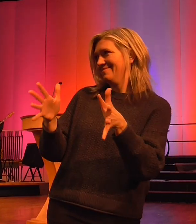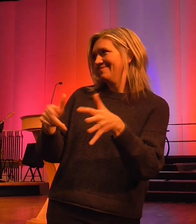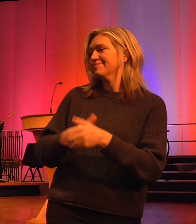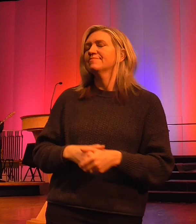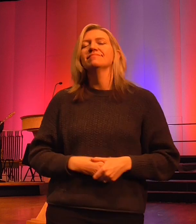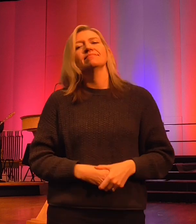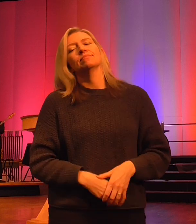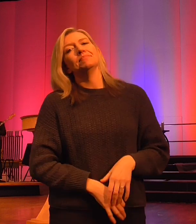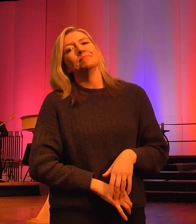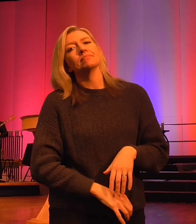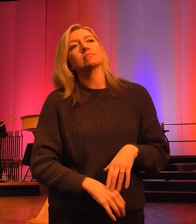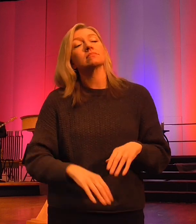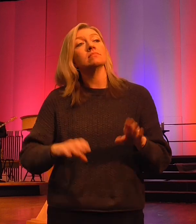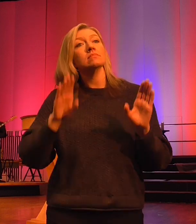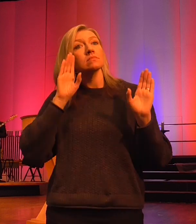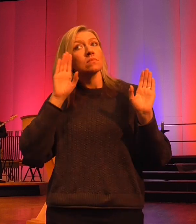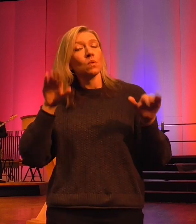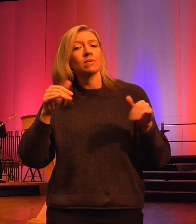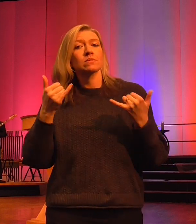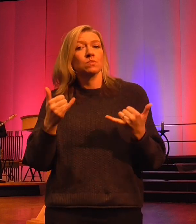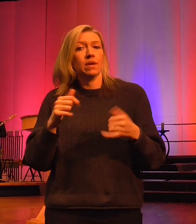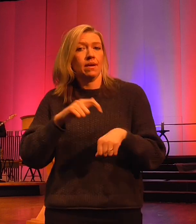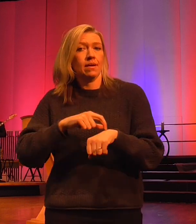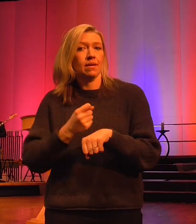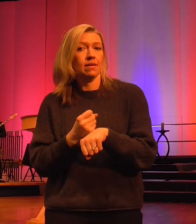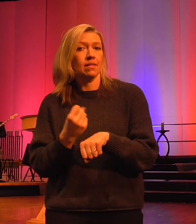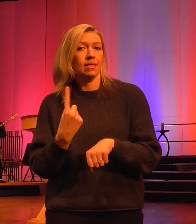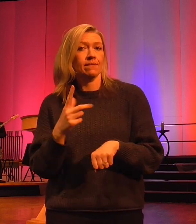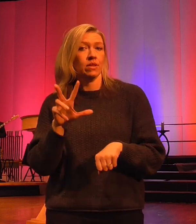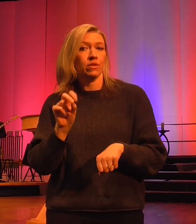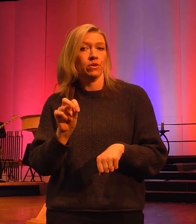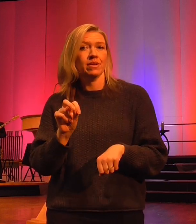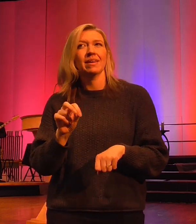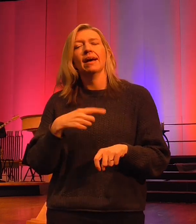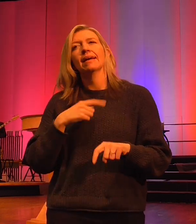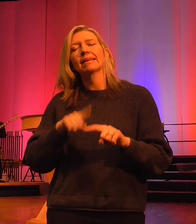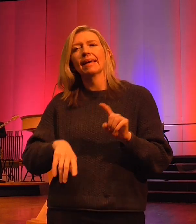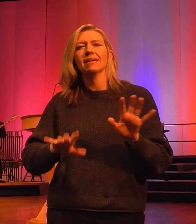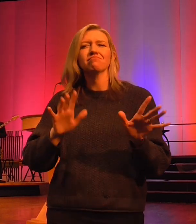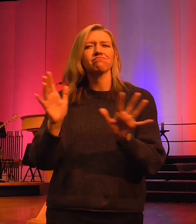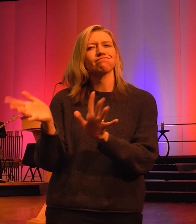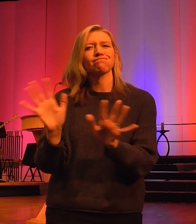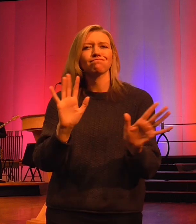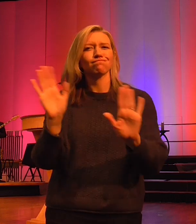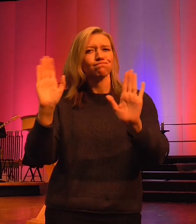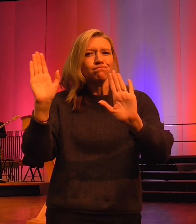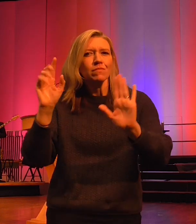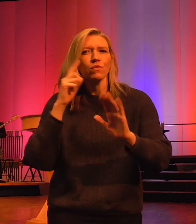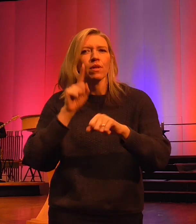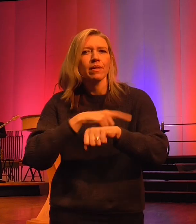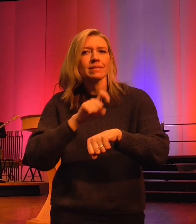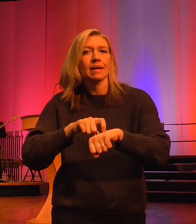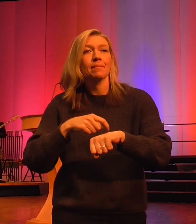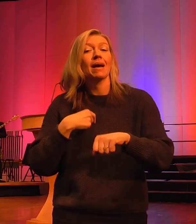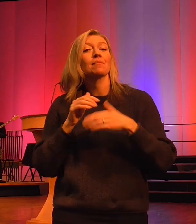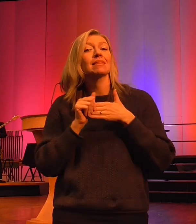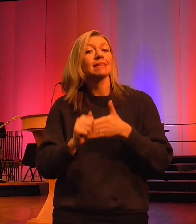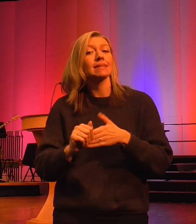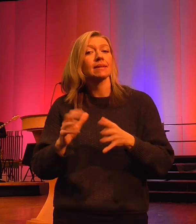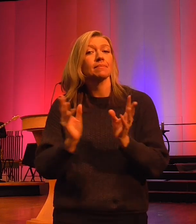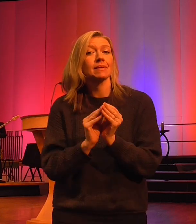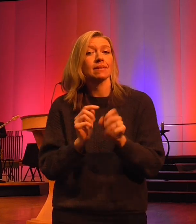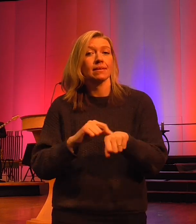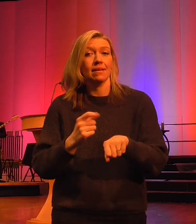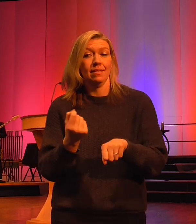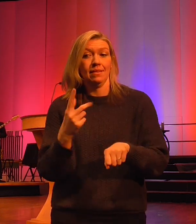We want you to know that today at 11:30, so I'm not going to be able to greet for a very long time because I'm leading a meeting at 11:30 for anybody who